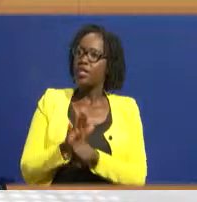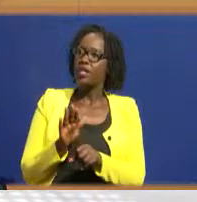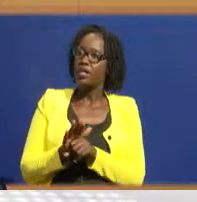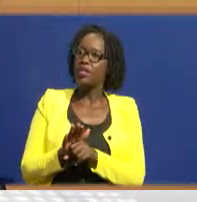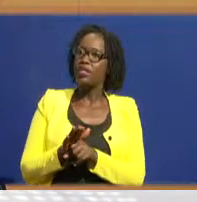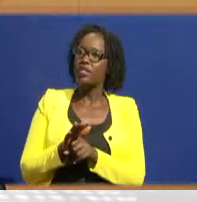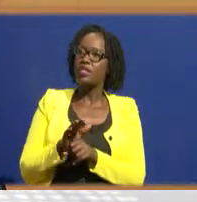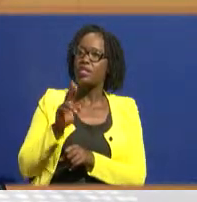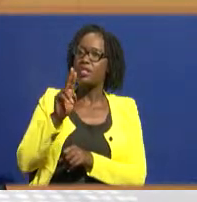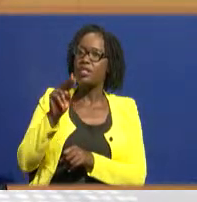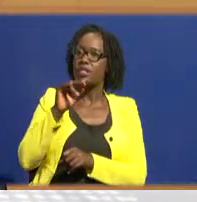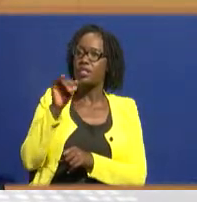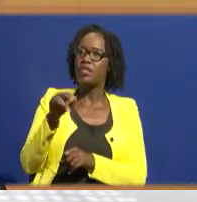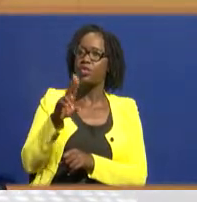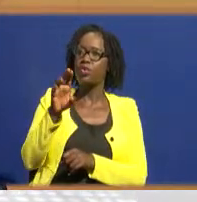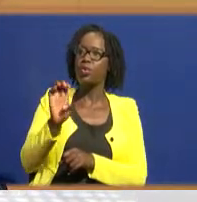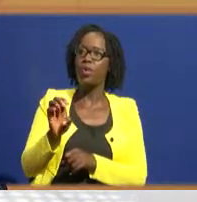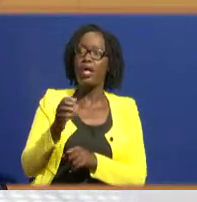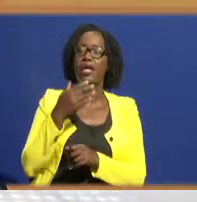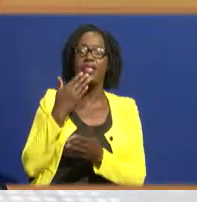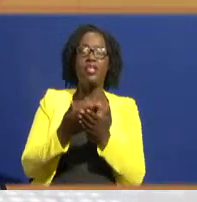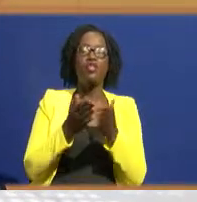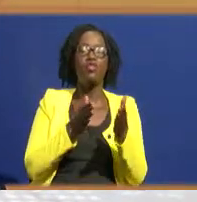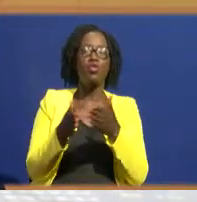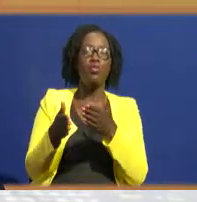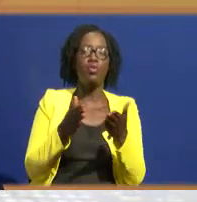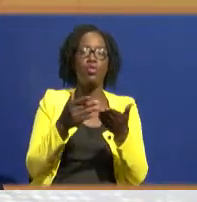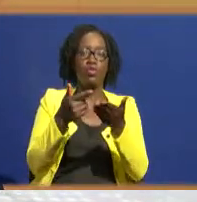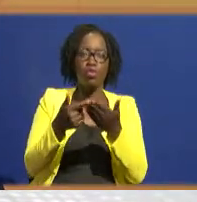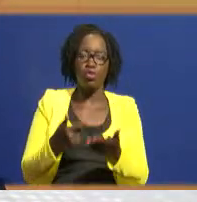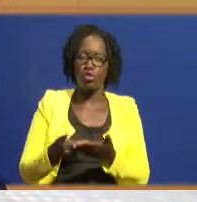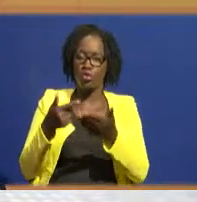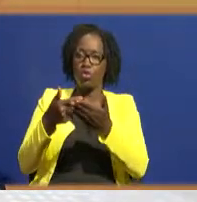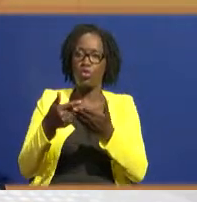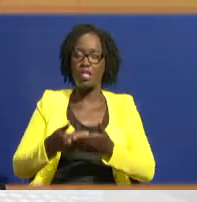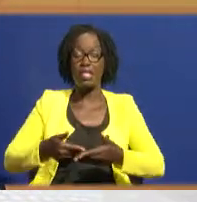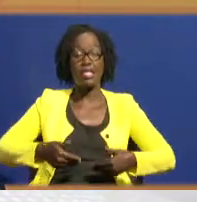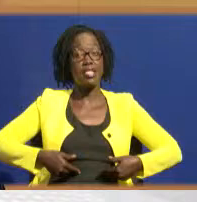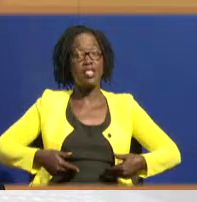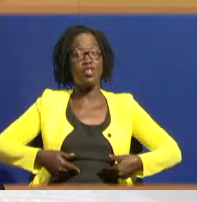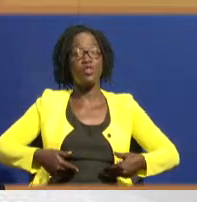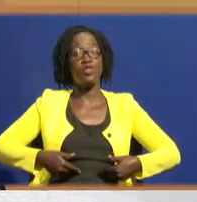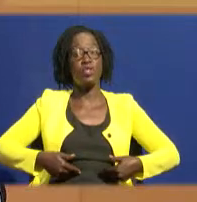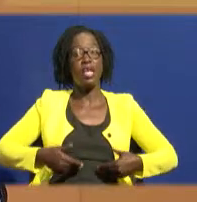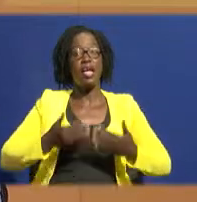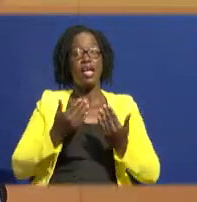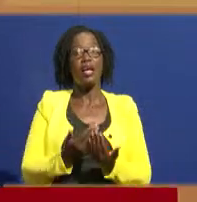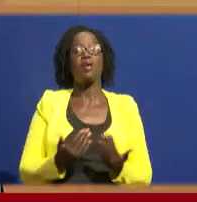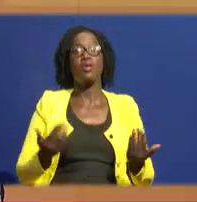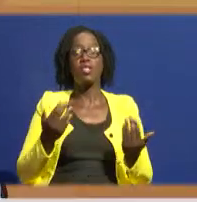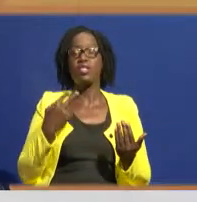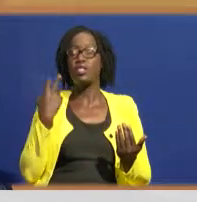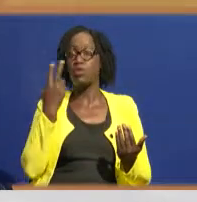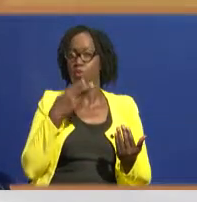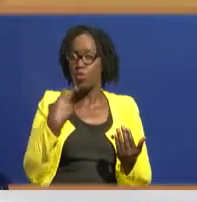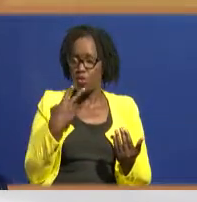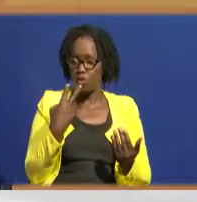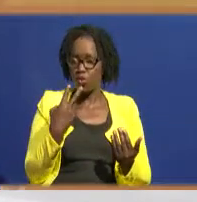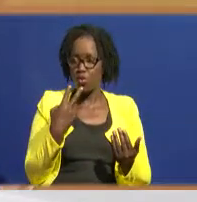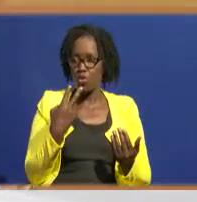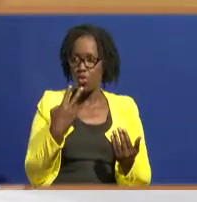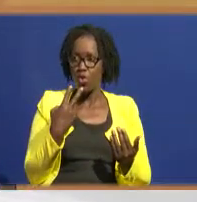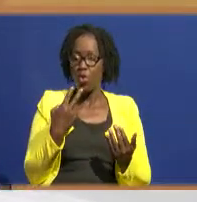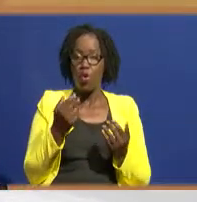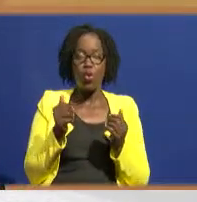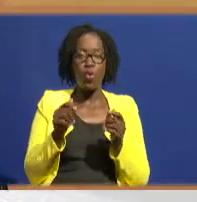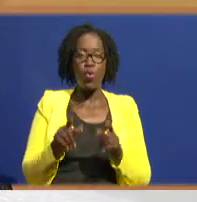Njue. Welcome. Thank you for the opportunity to be here today to discuss the youth, our children who are with